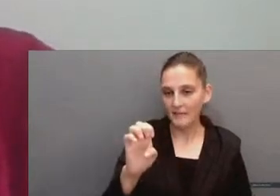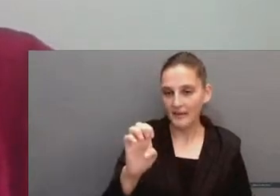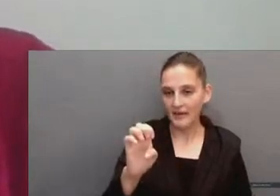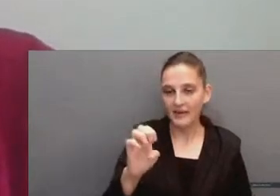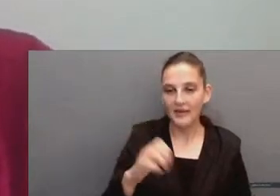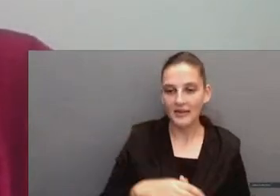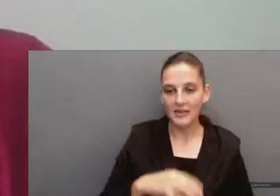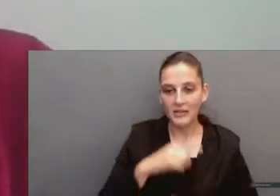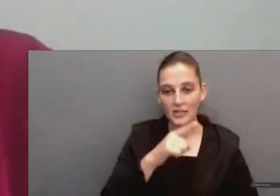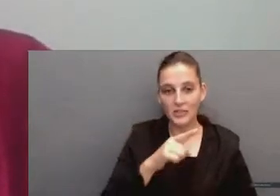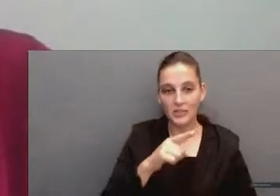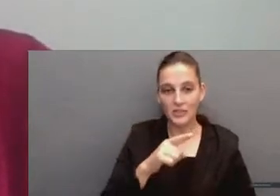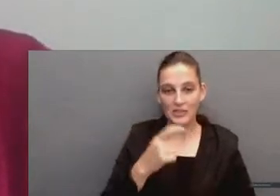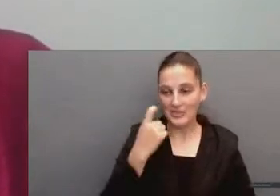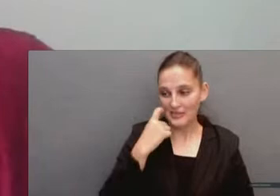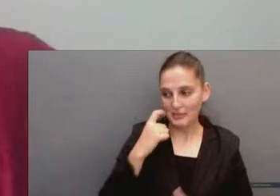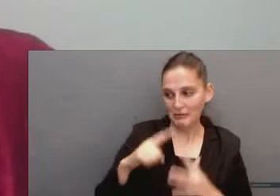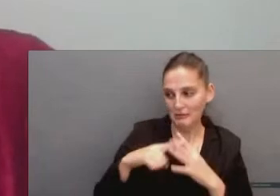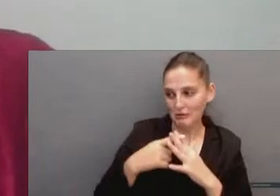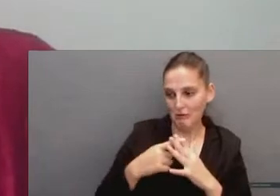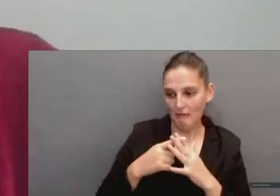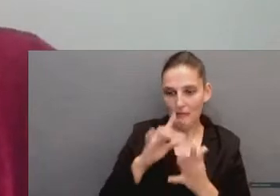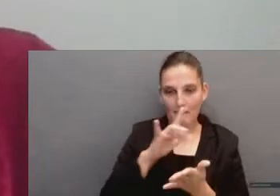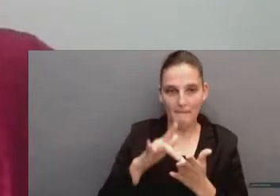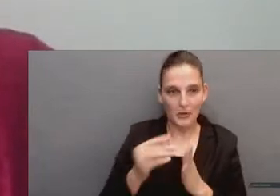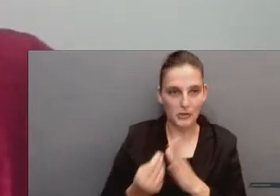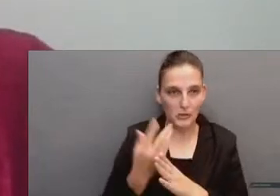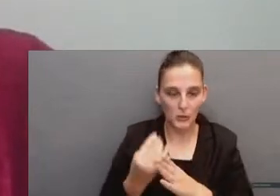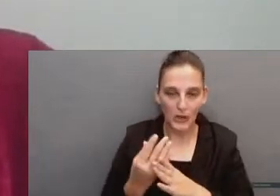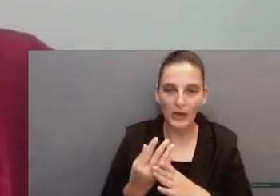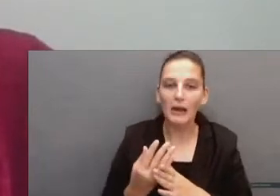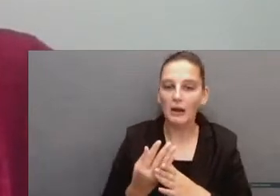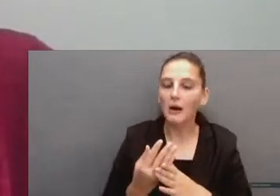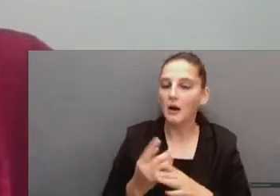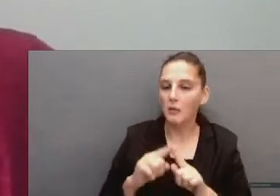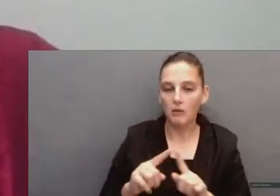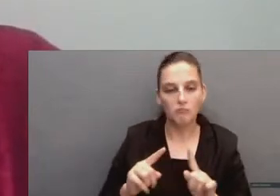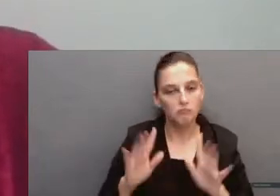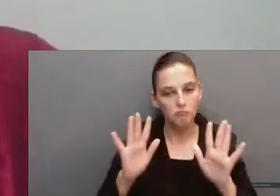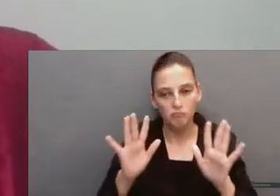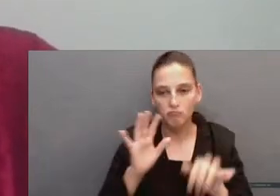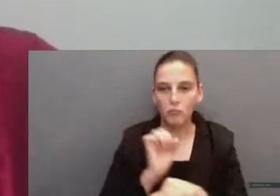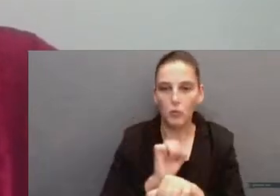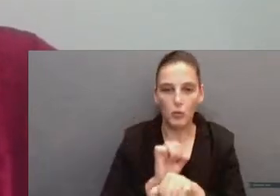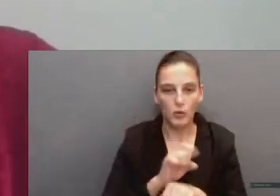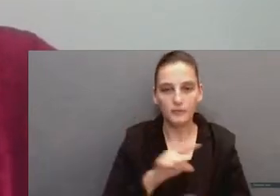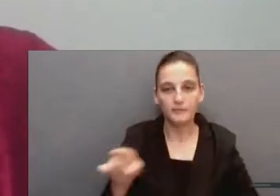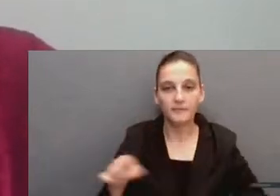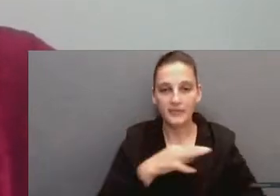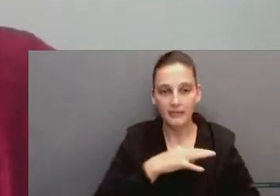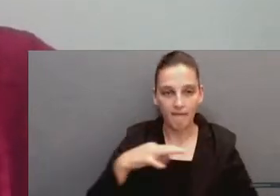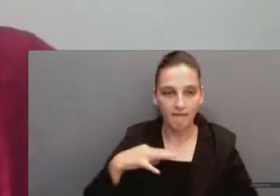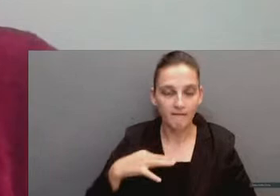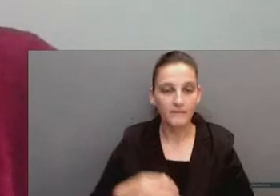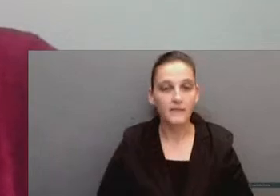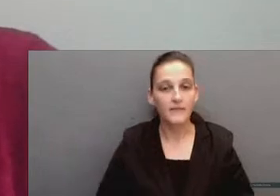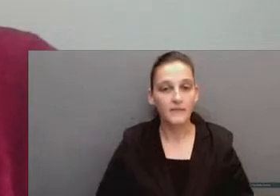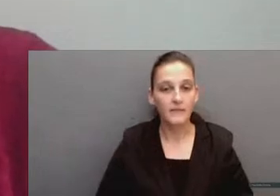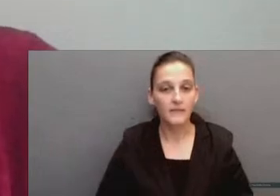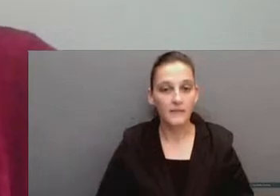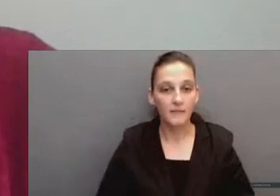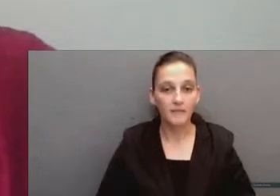the sprint and had been very instrumental as well in the work. For all our partners in OASH